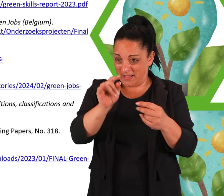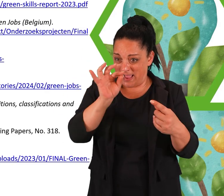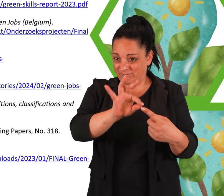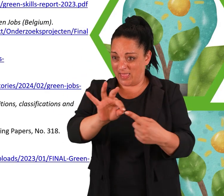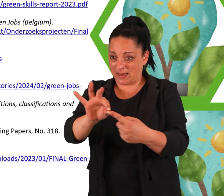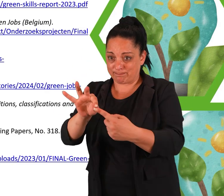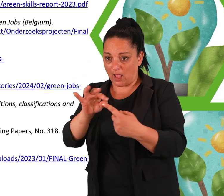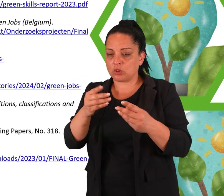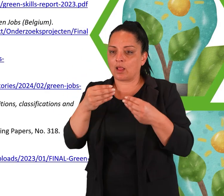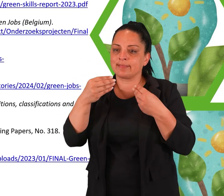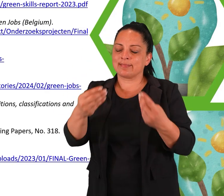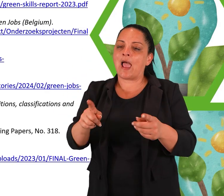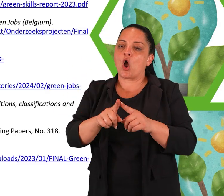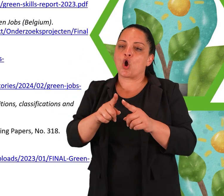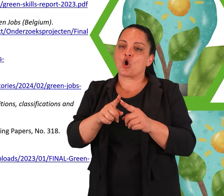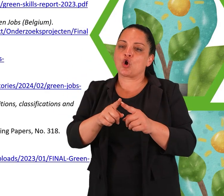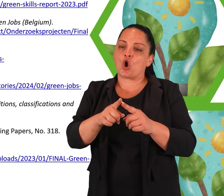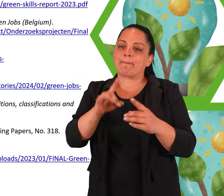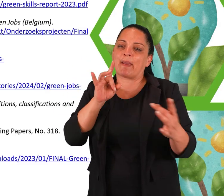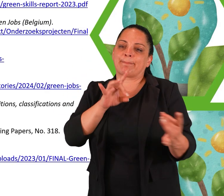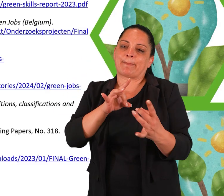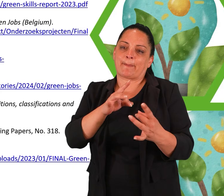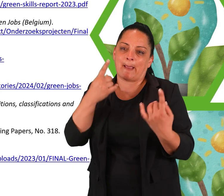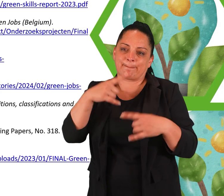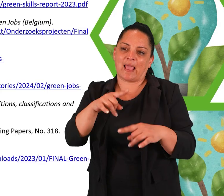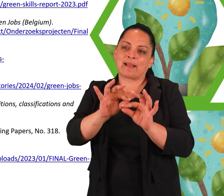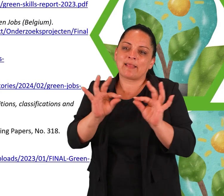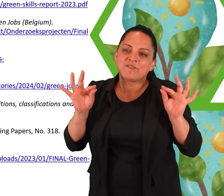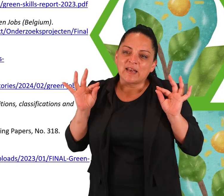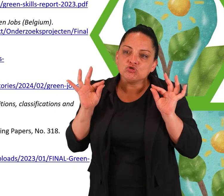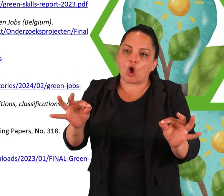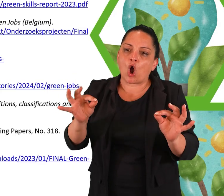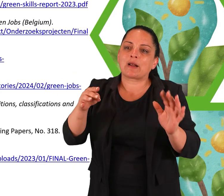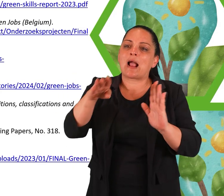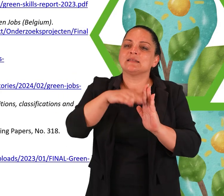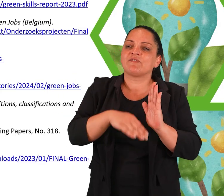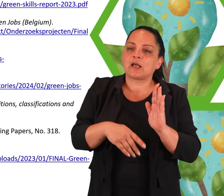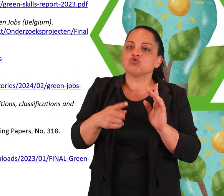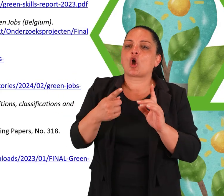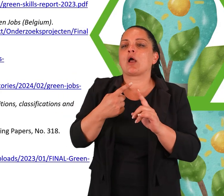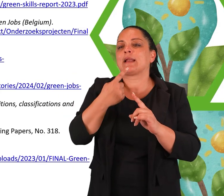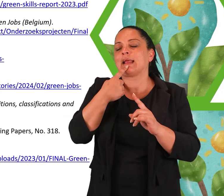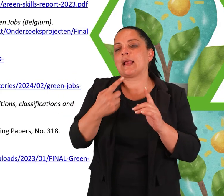background on the definition, classification, and emerging trends in green jobs.